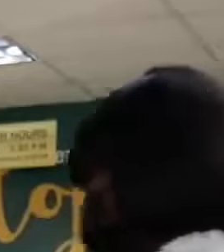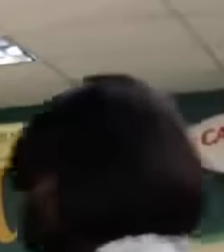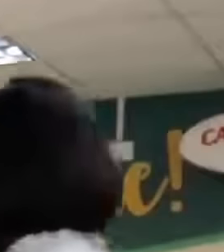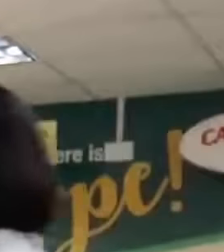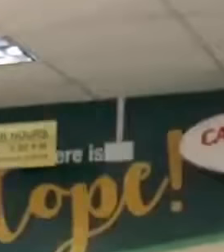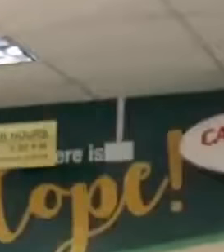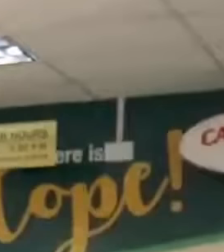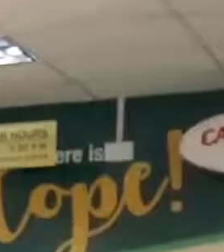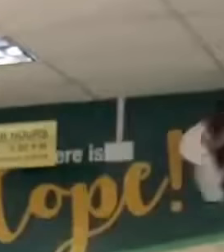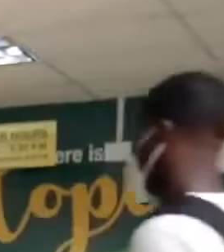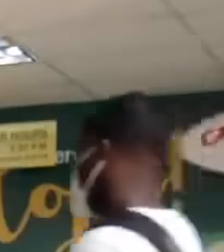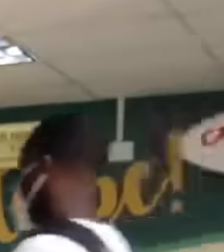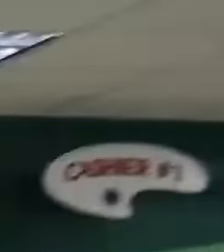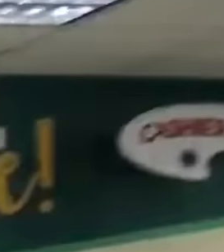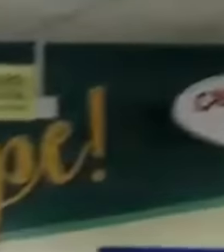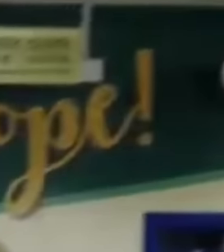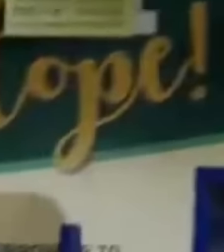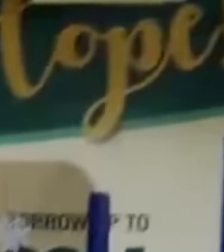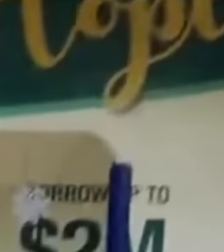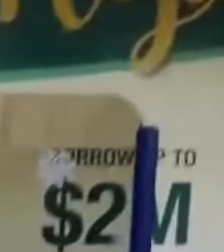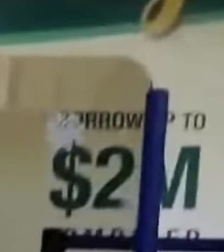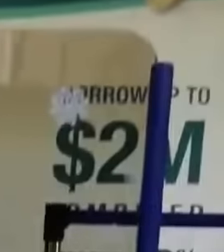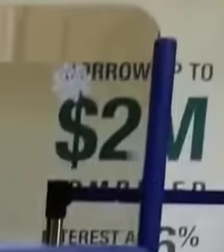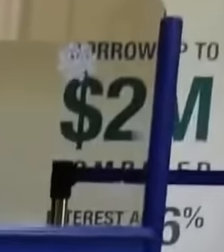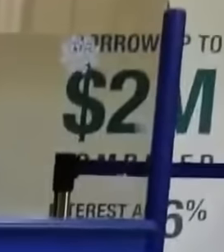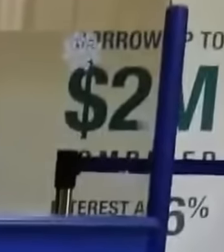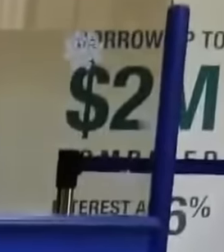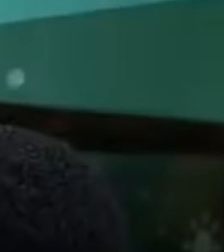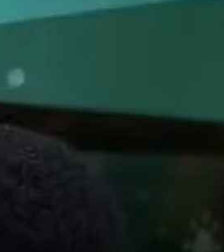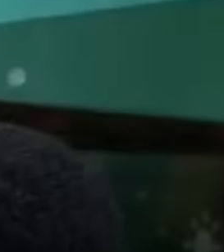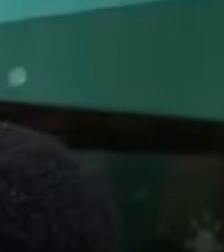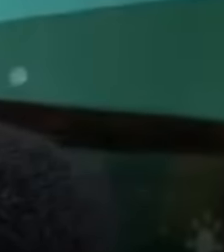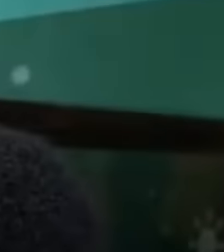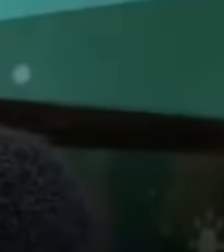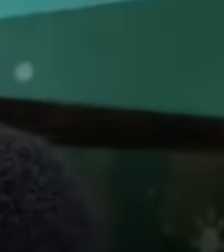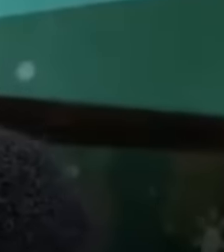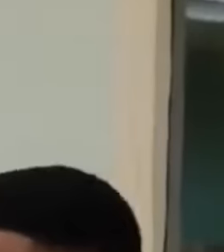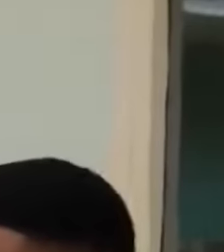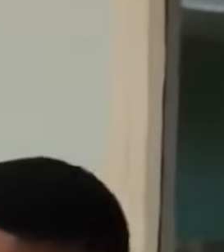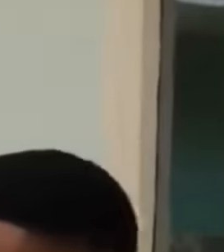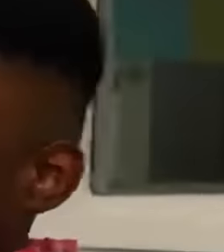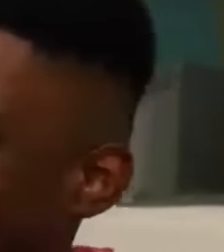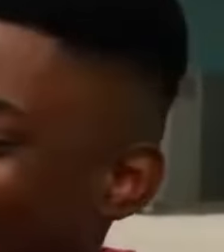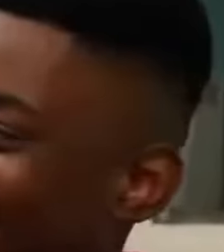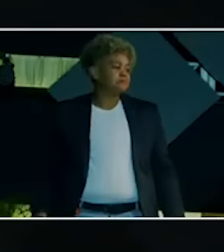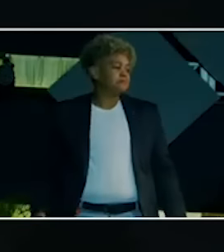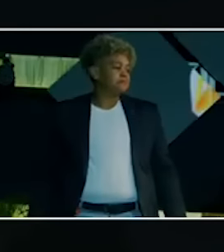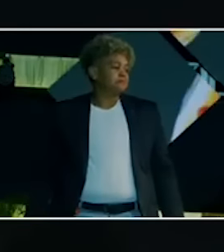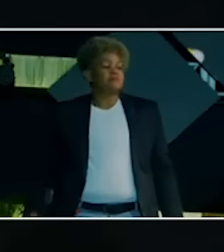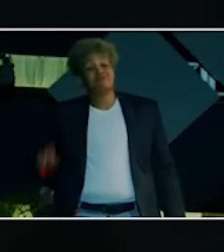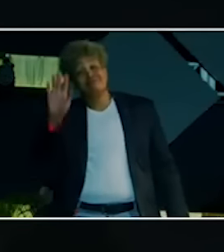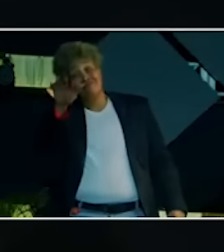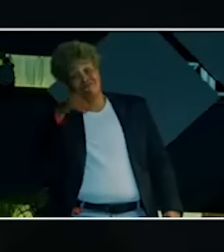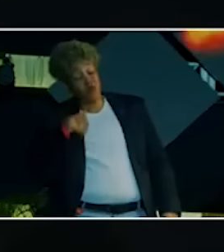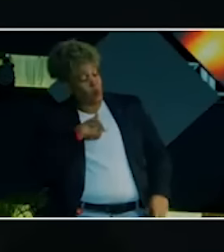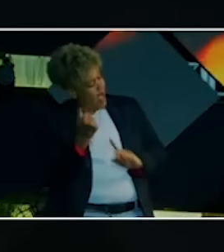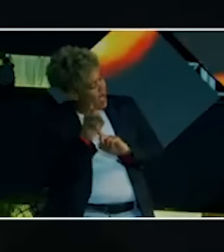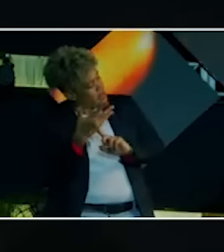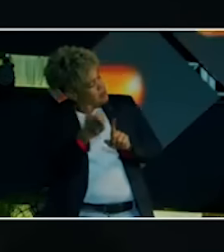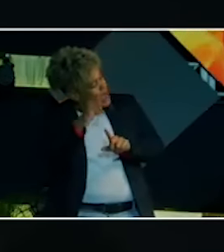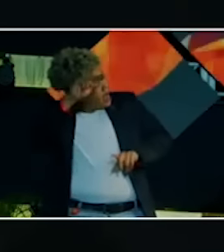Bureau and the investment in schools focused on science, technology, engineering, and mathematics. We are also expanding